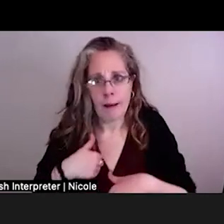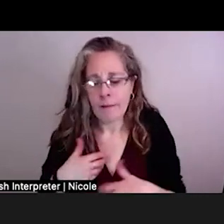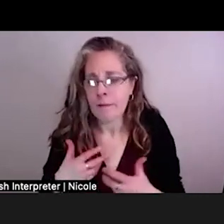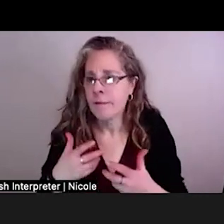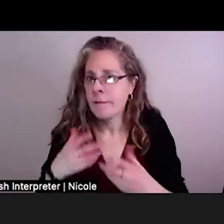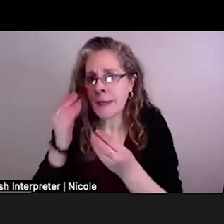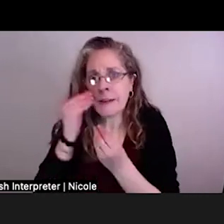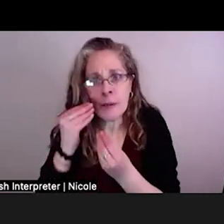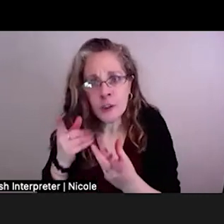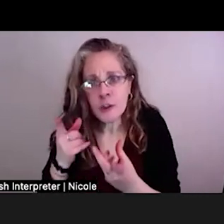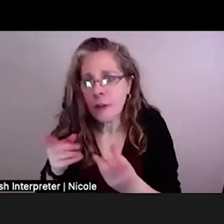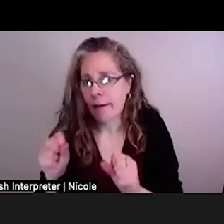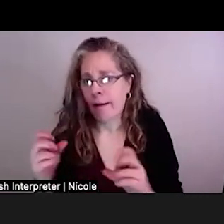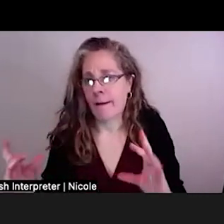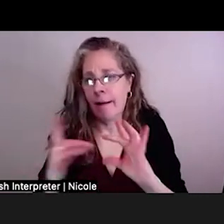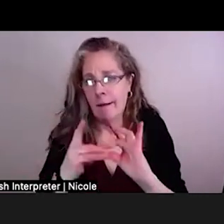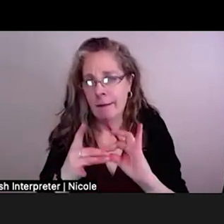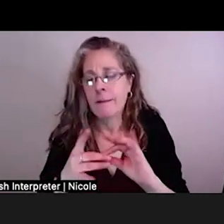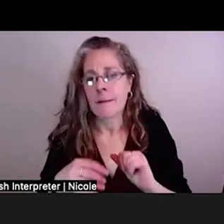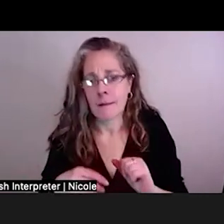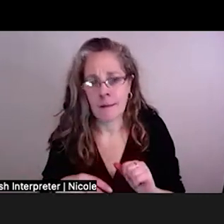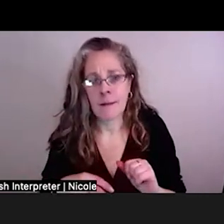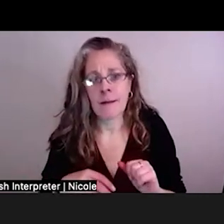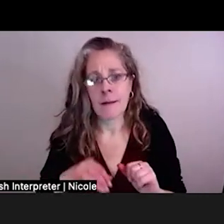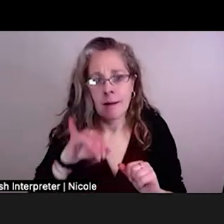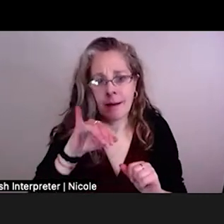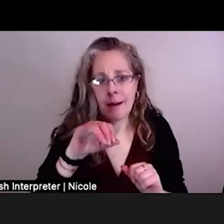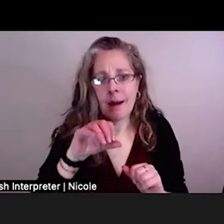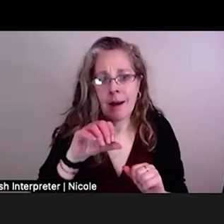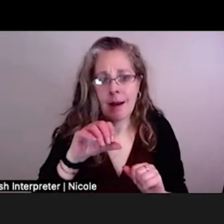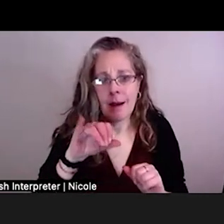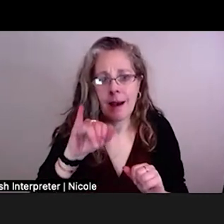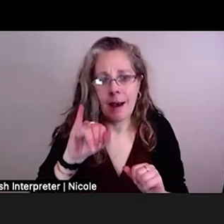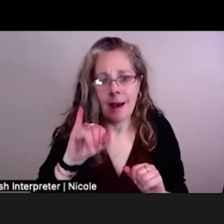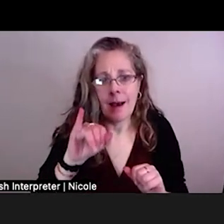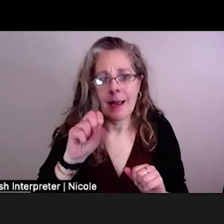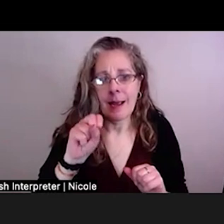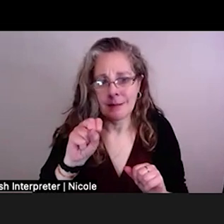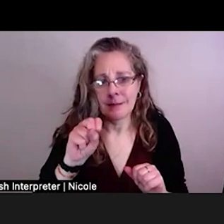connect to, but if you go to the ISAC, it's